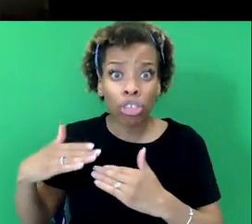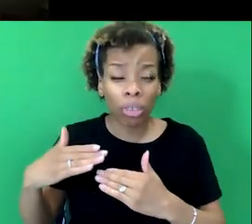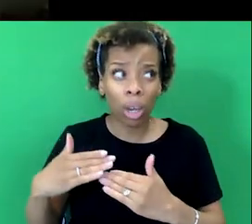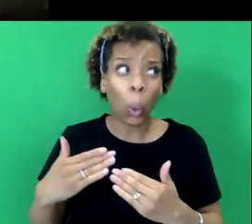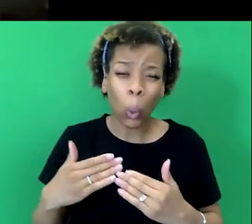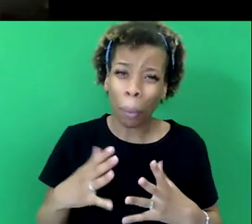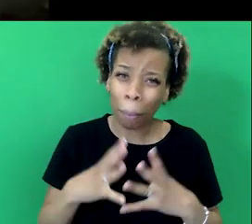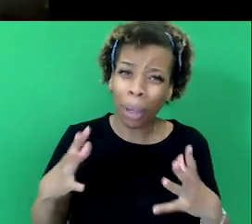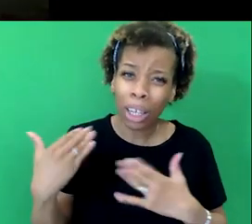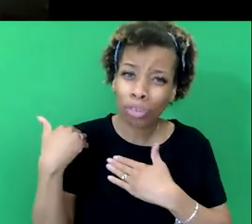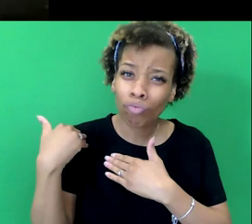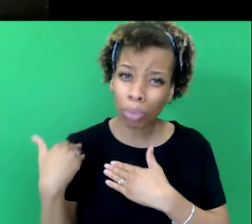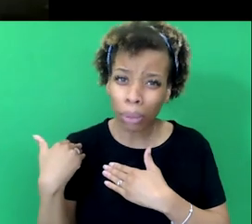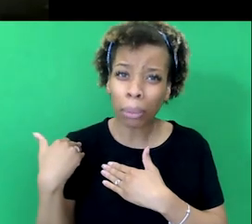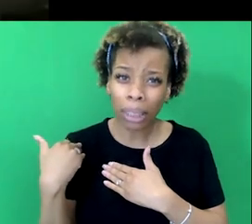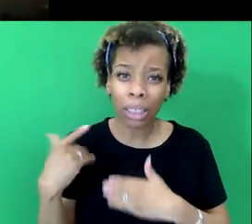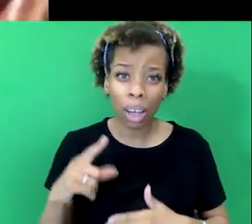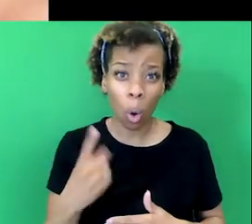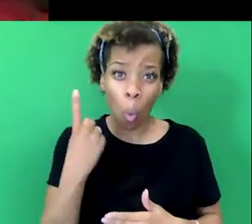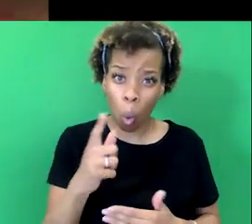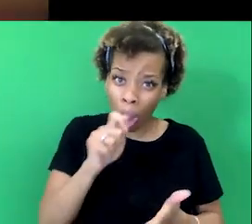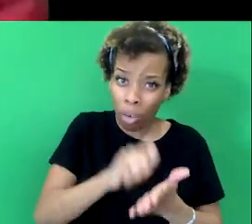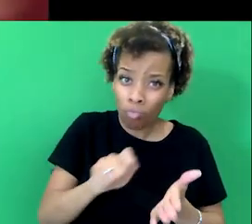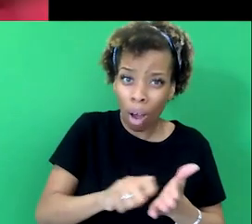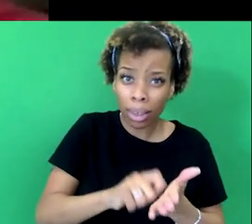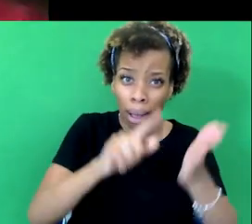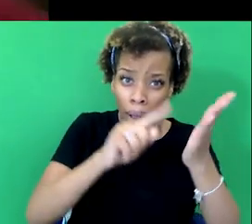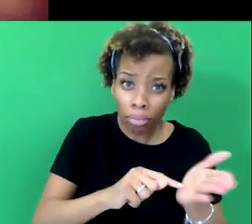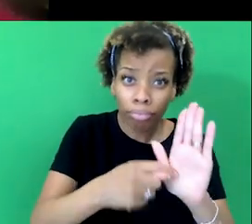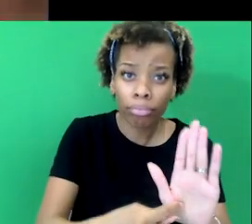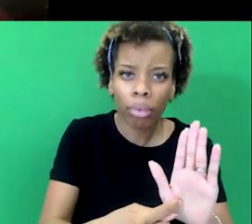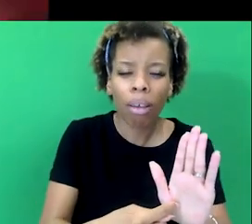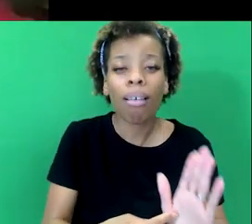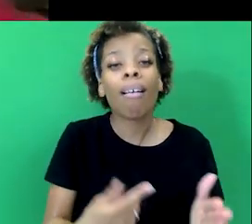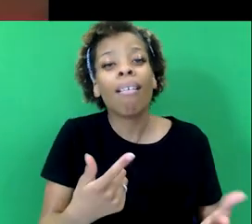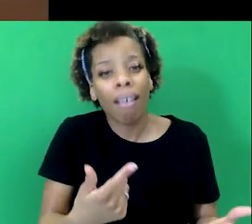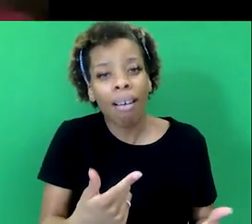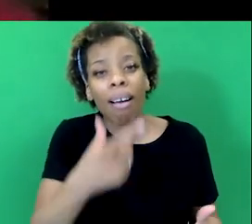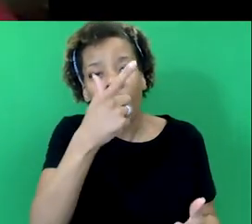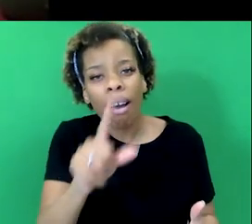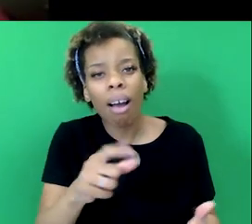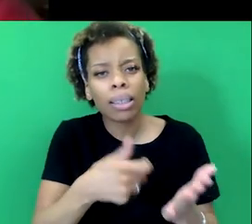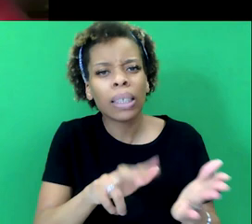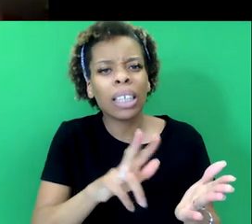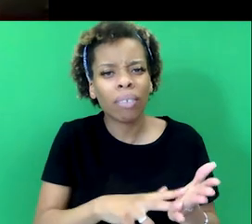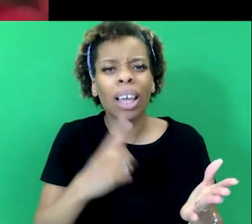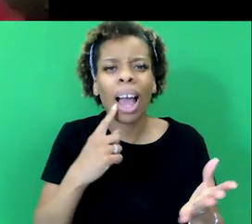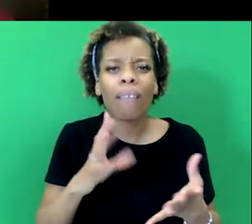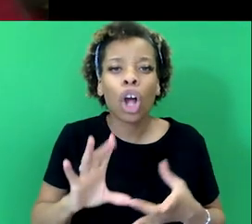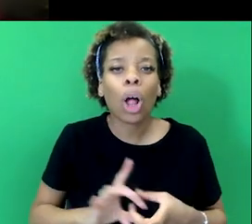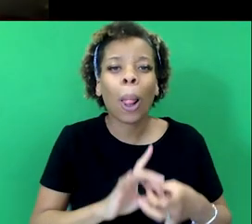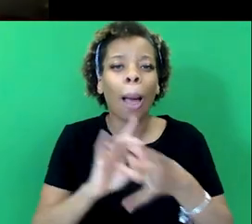responsibility for one writer. And obviously it's good that TV can deal with, you know, is a collaborative form, film,